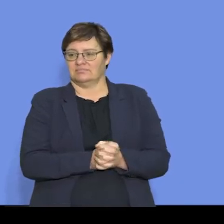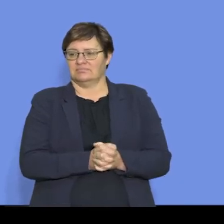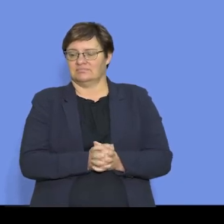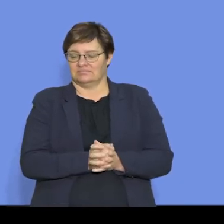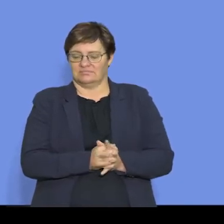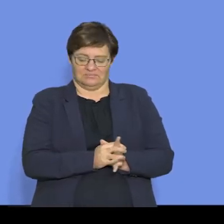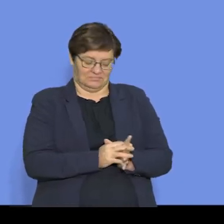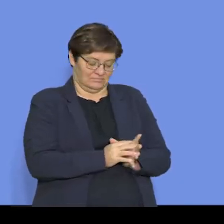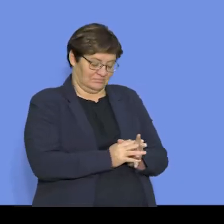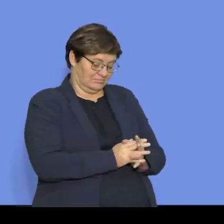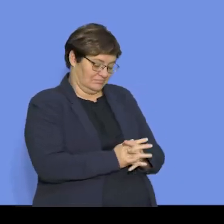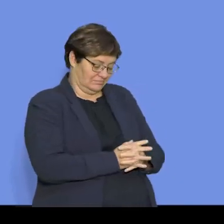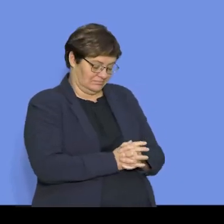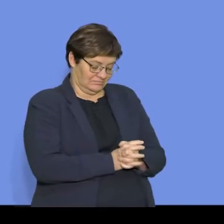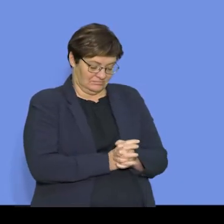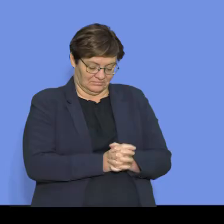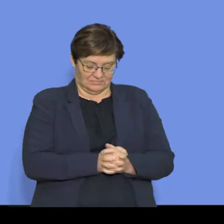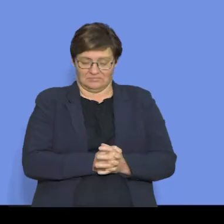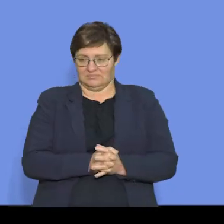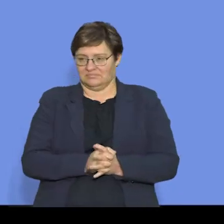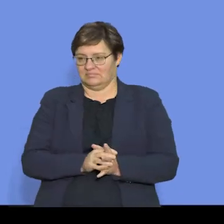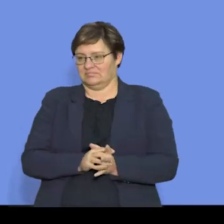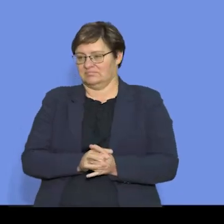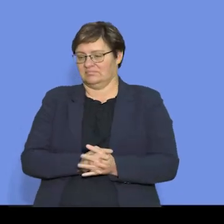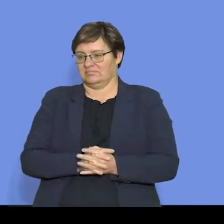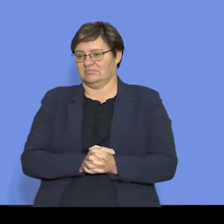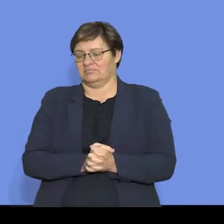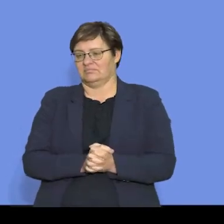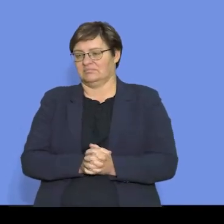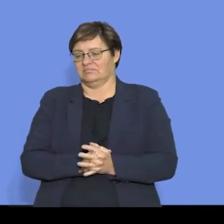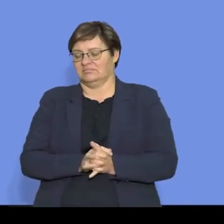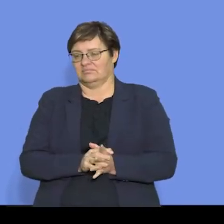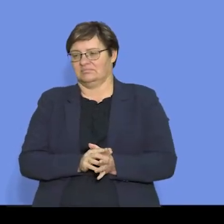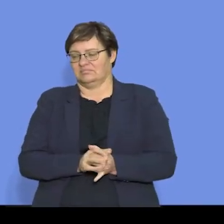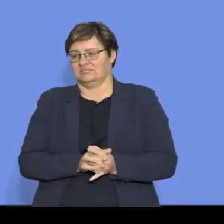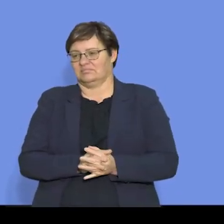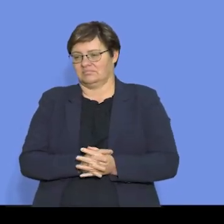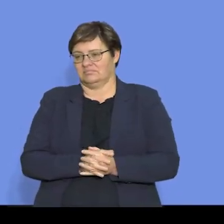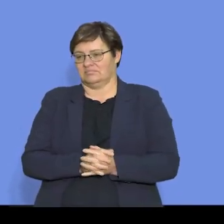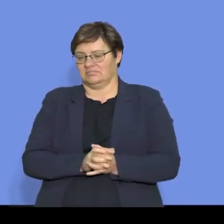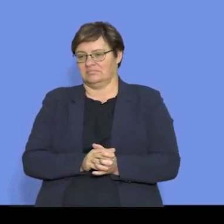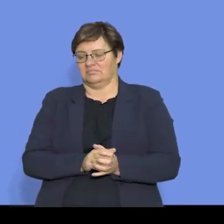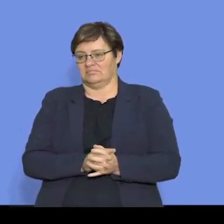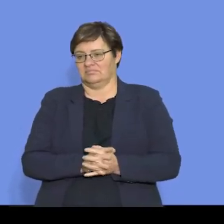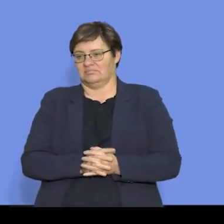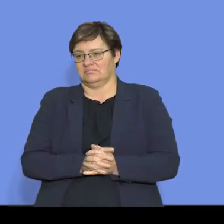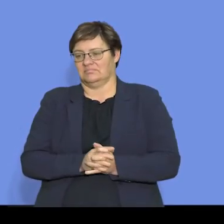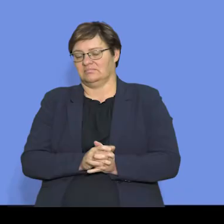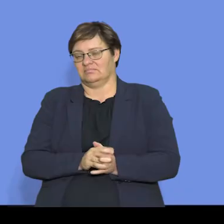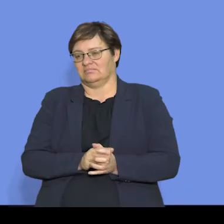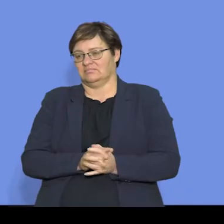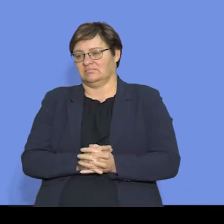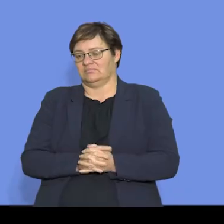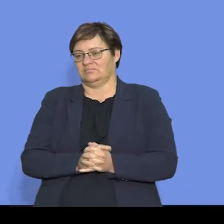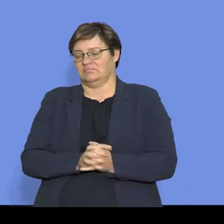okay, so I do starting from this one. Yeah, if you have a look here and then you tend to go right, then you can pick up